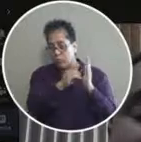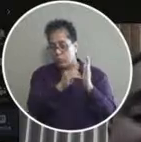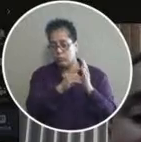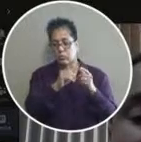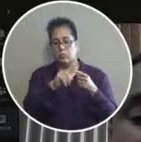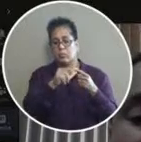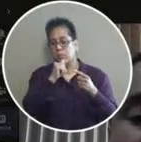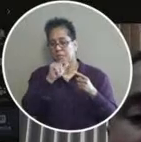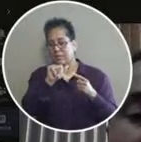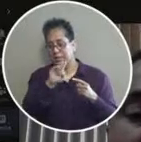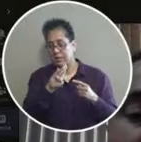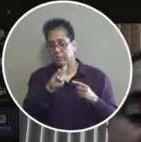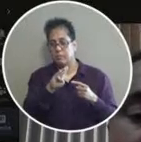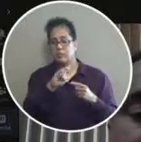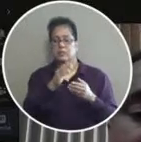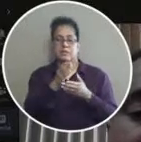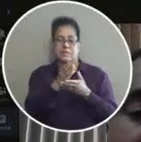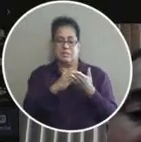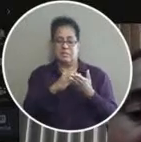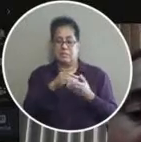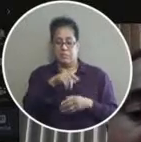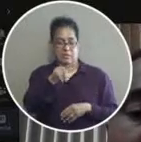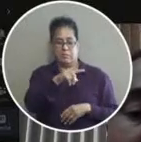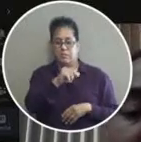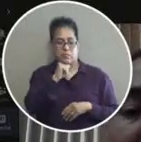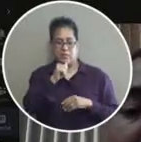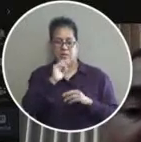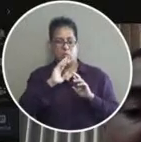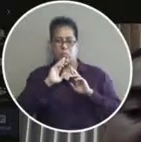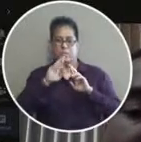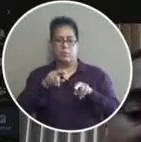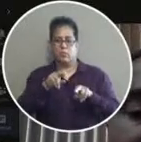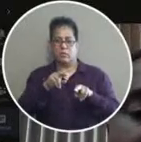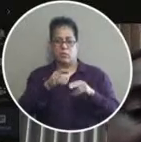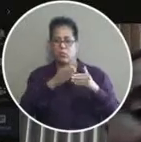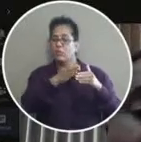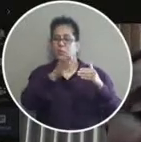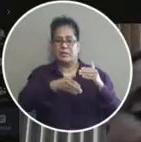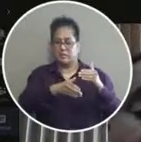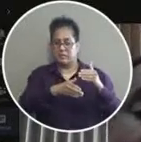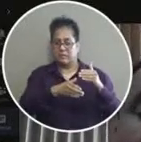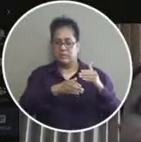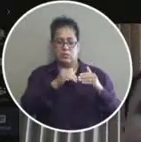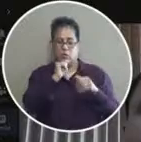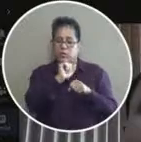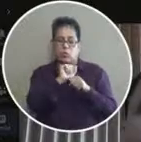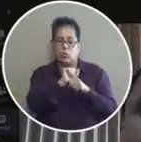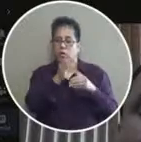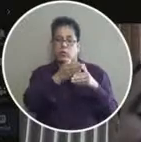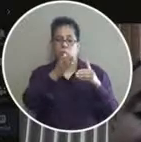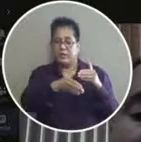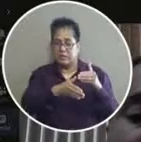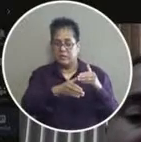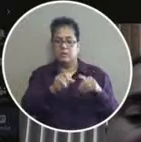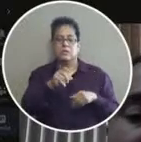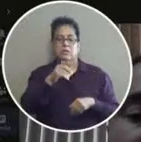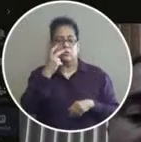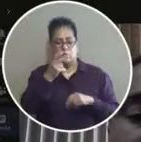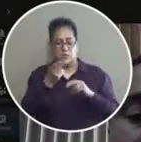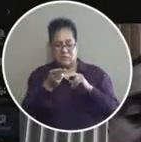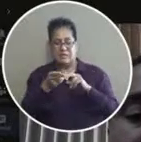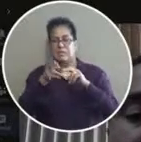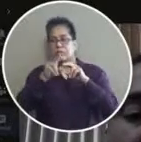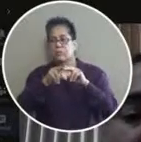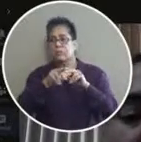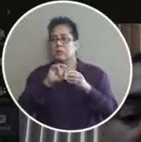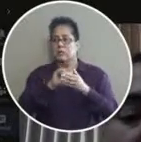private labs, and some of these don't report over the weekend or don't work over the weekend. So you're going to see an increase, and